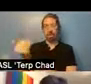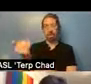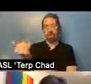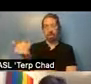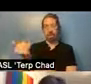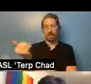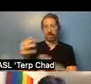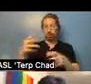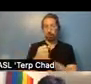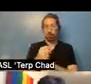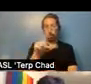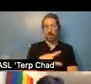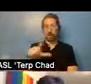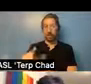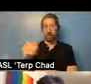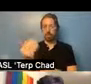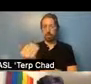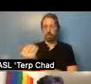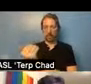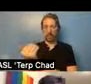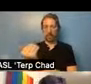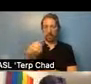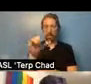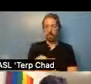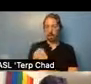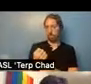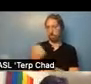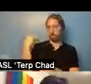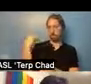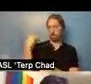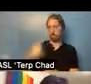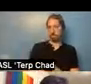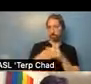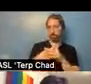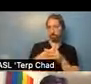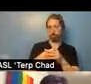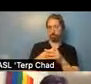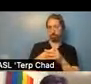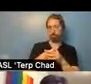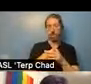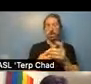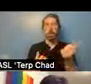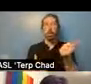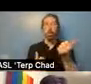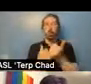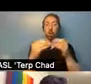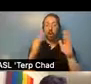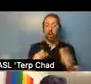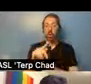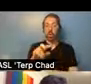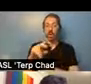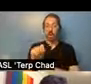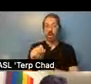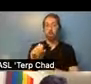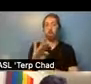that came into being last year. Um, it's also known as the supportive housing tenants bill of rights. Um,